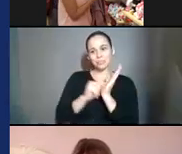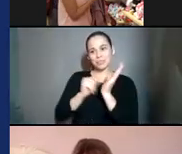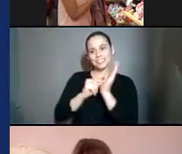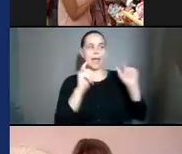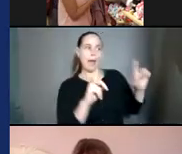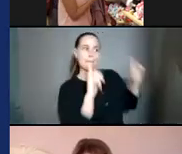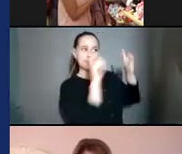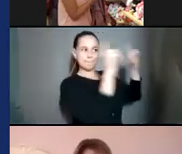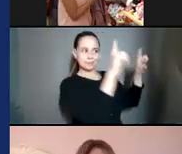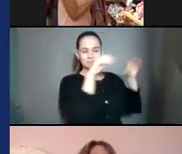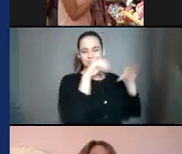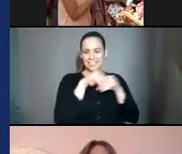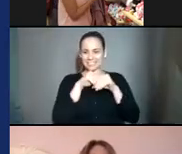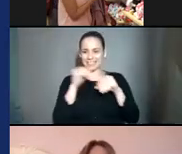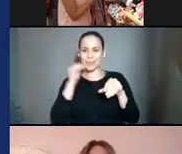home.